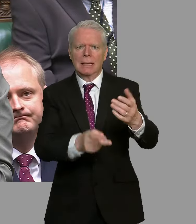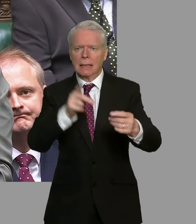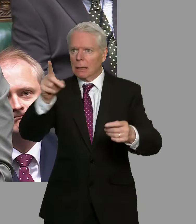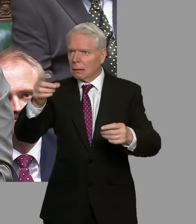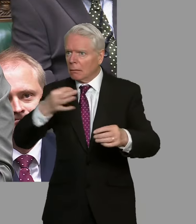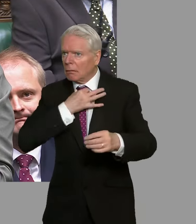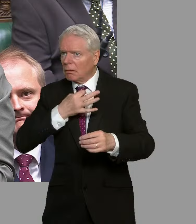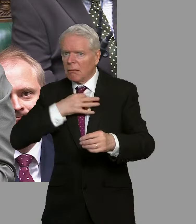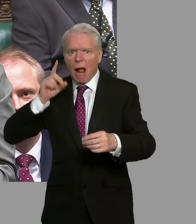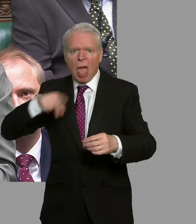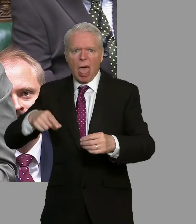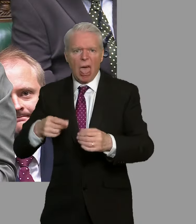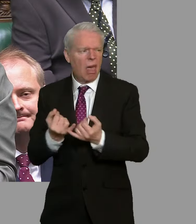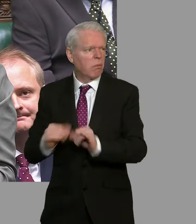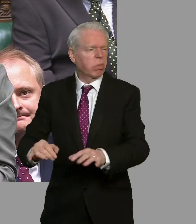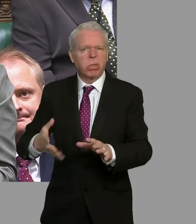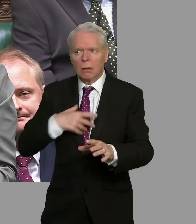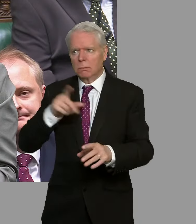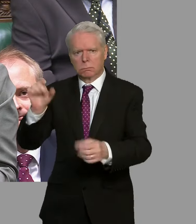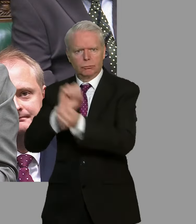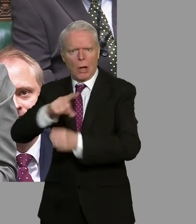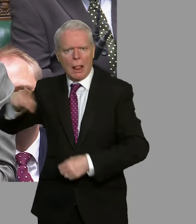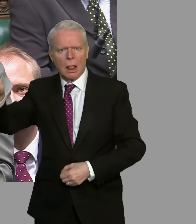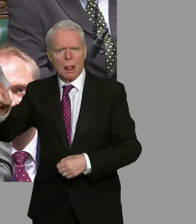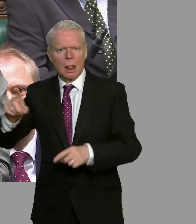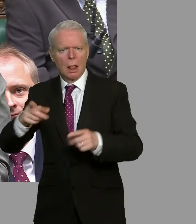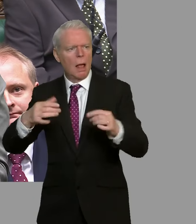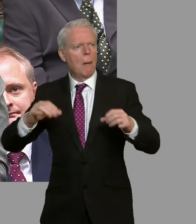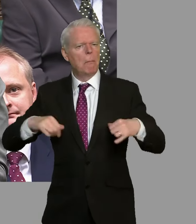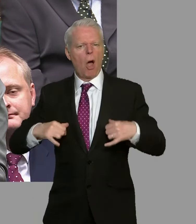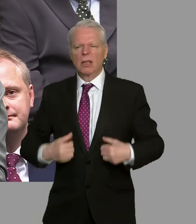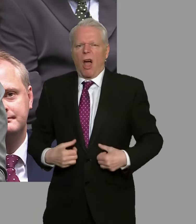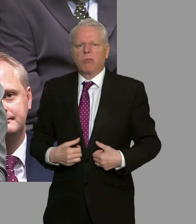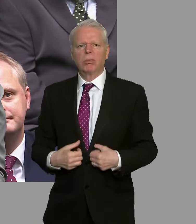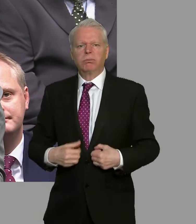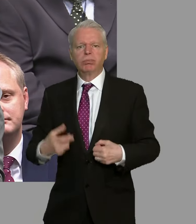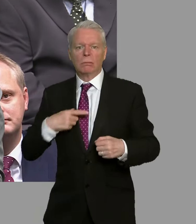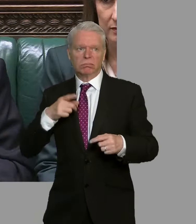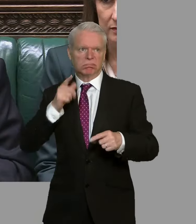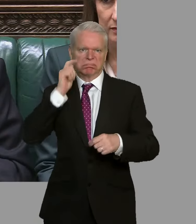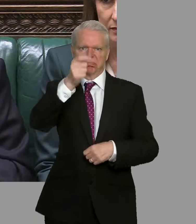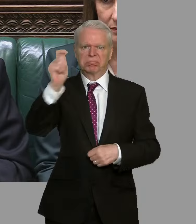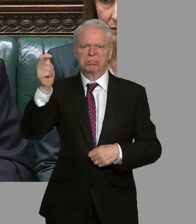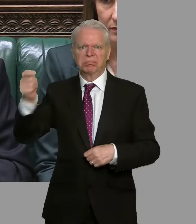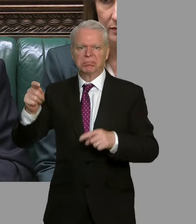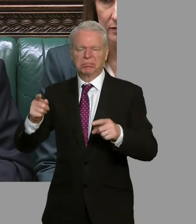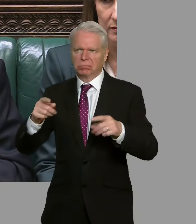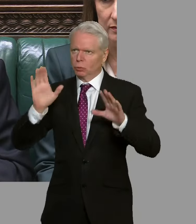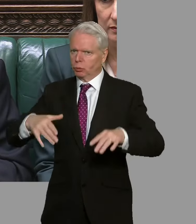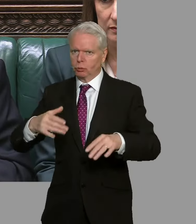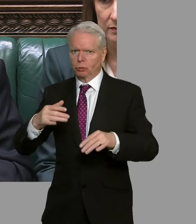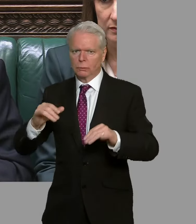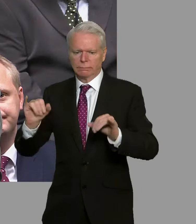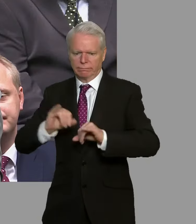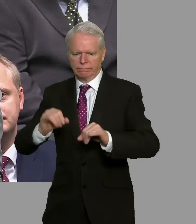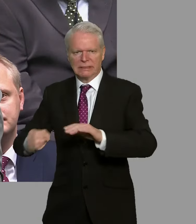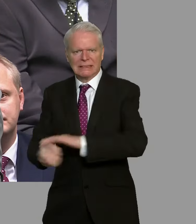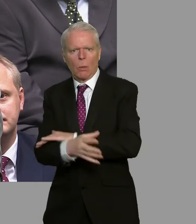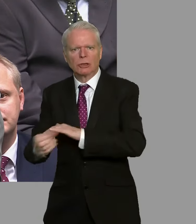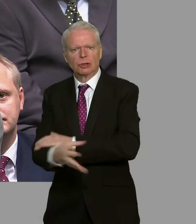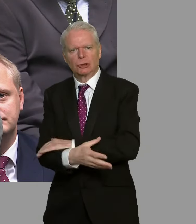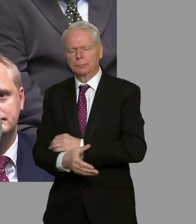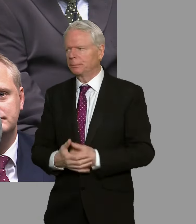free movement. Now he talks of islands of strangers and taking back control. Somebody here has to